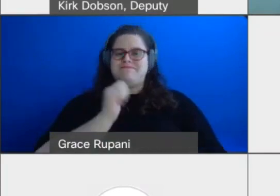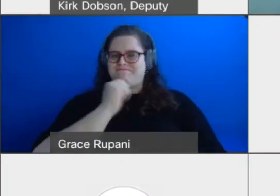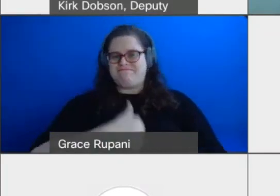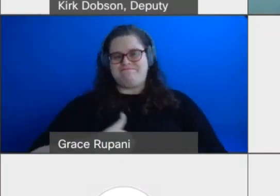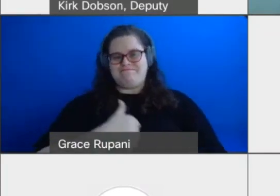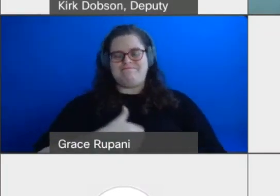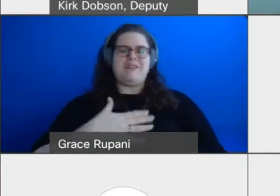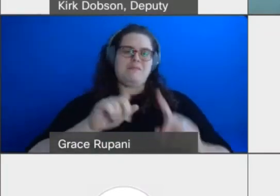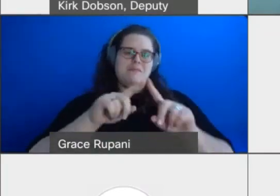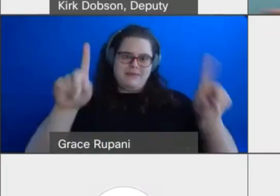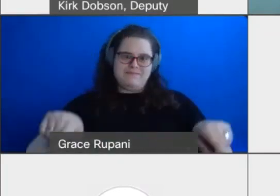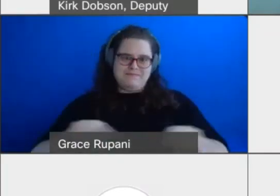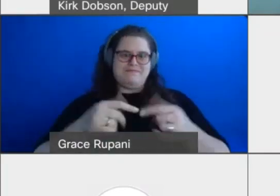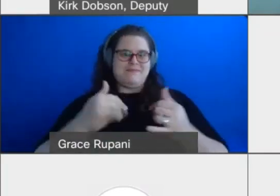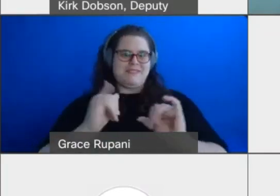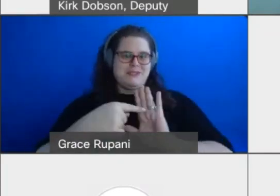screen.